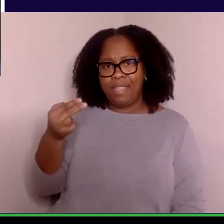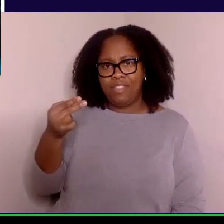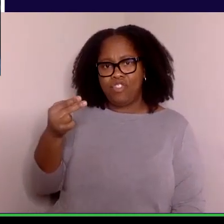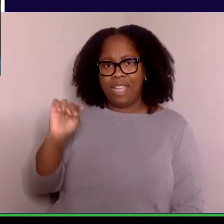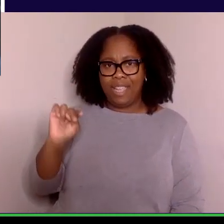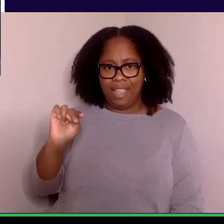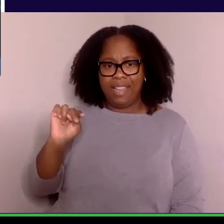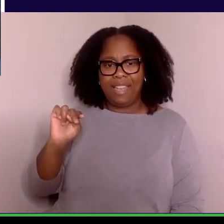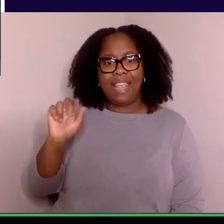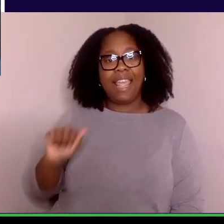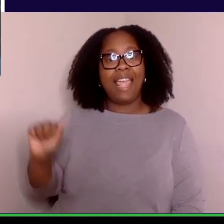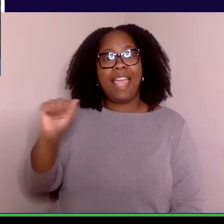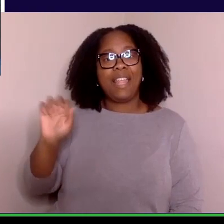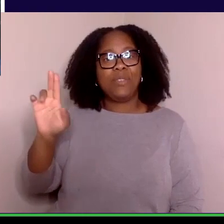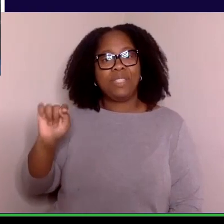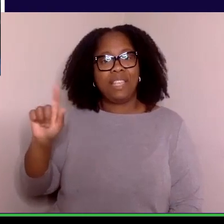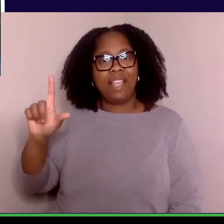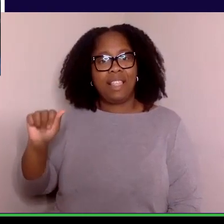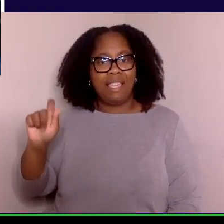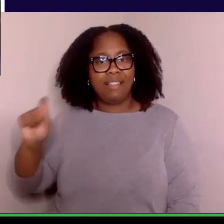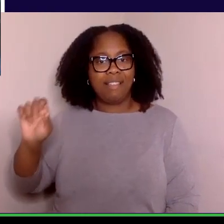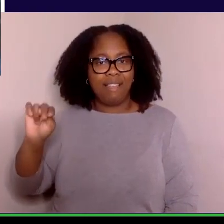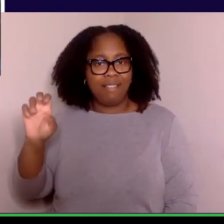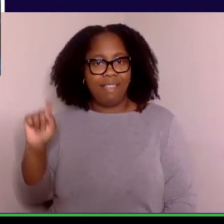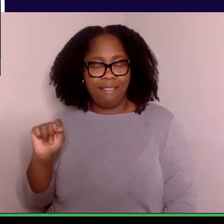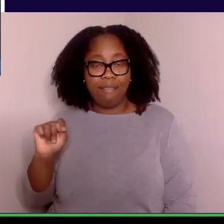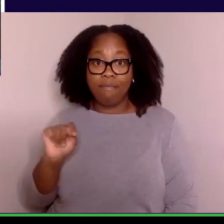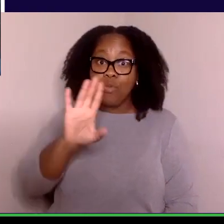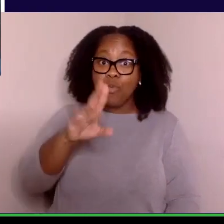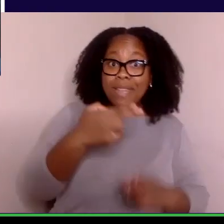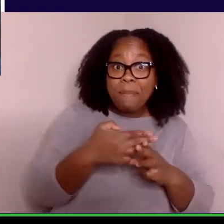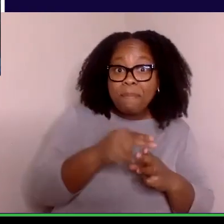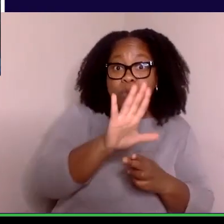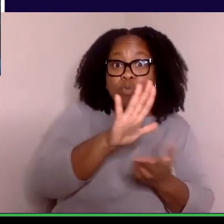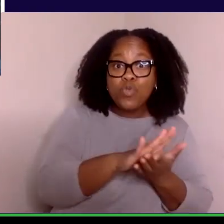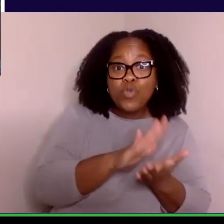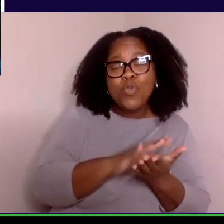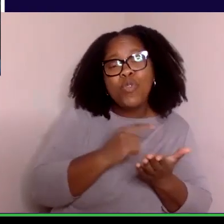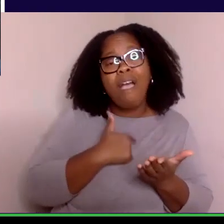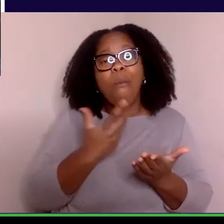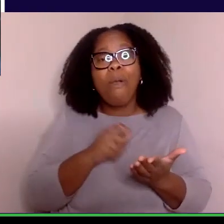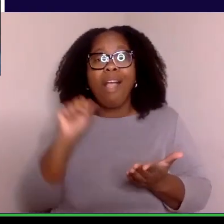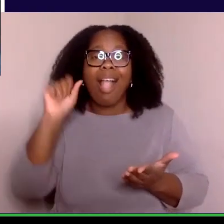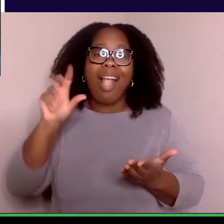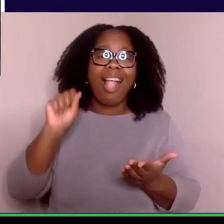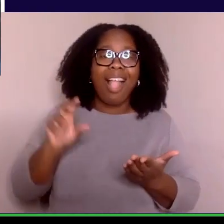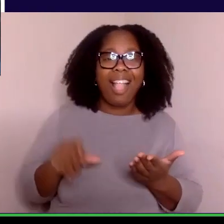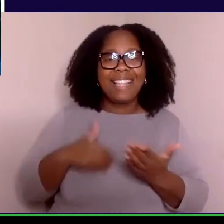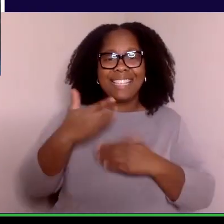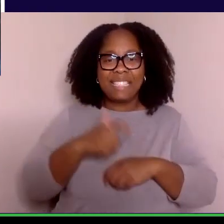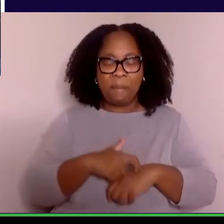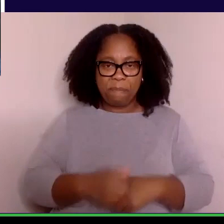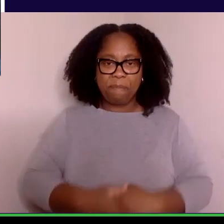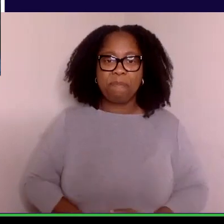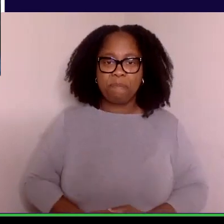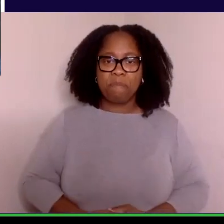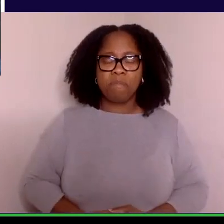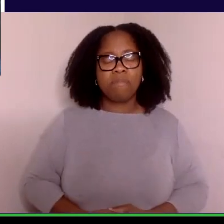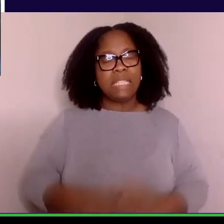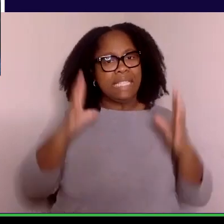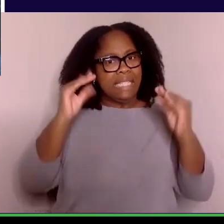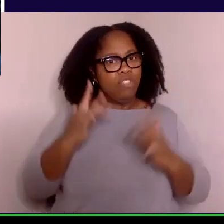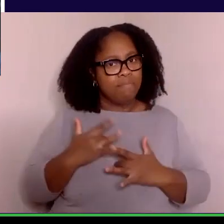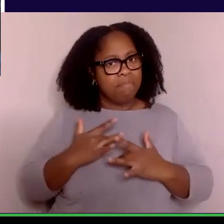evauhn@utla.net. I'd love to mention your name or your school next time. Teachers can be humble